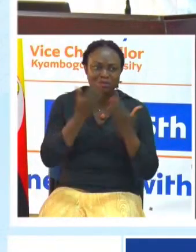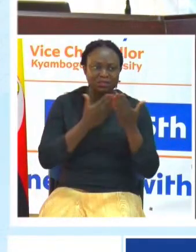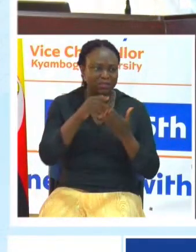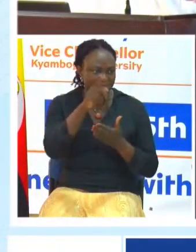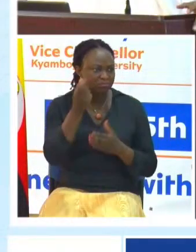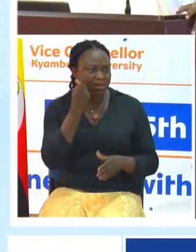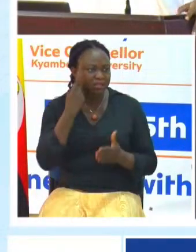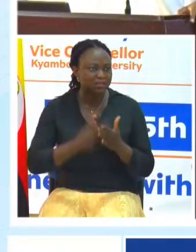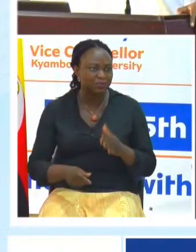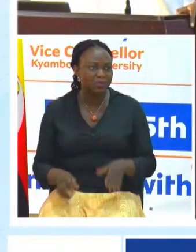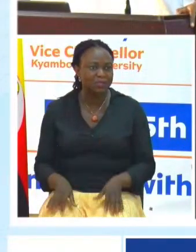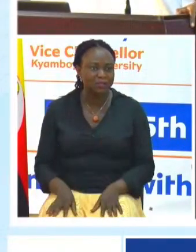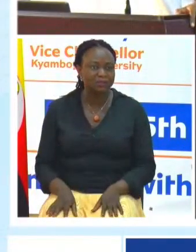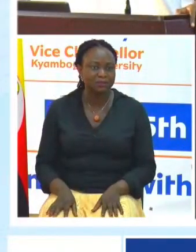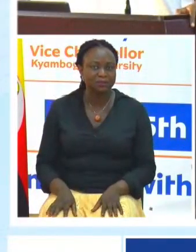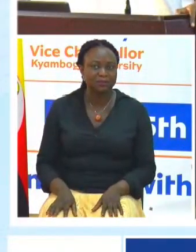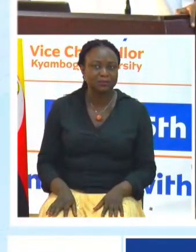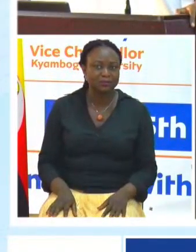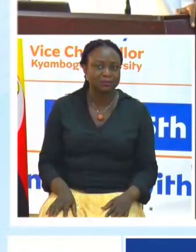do you,